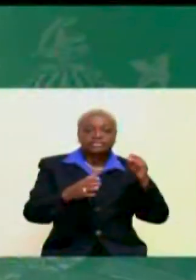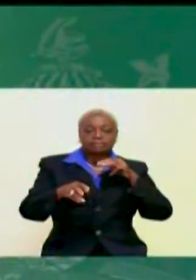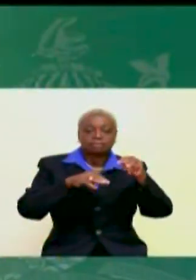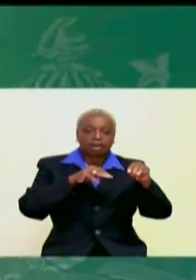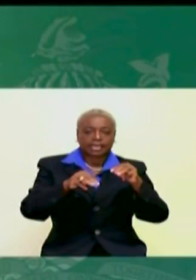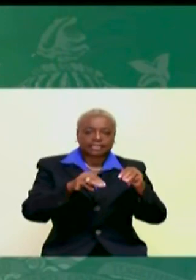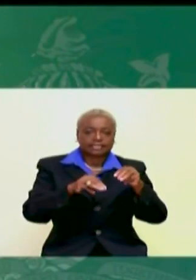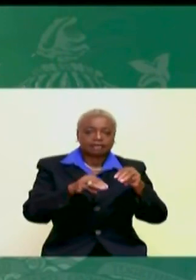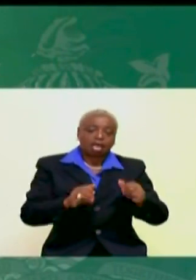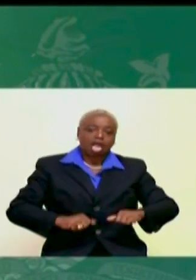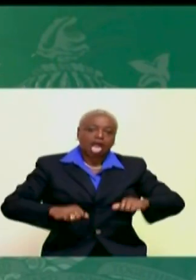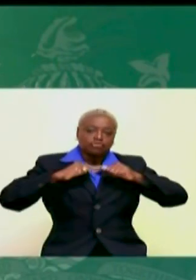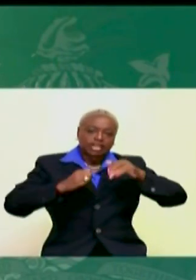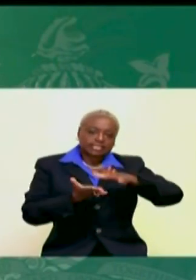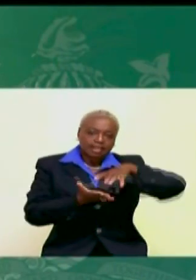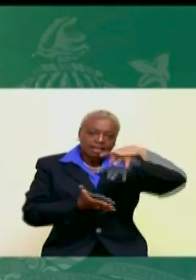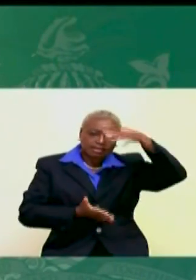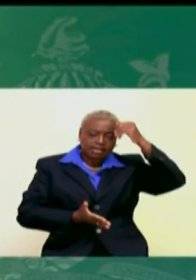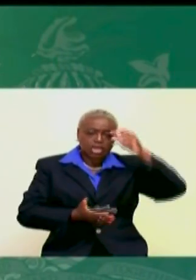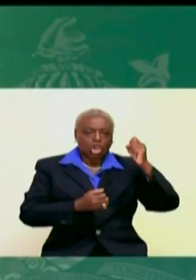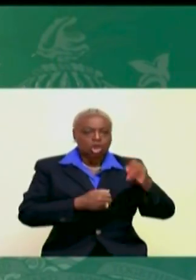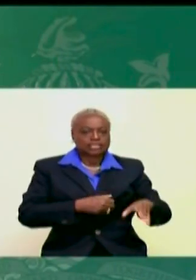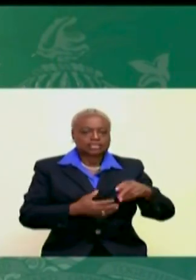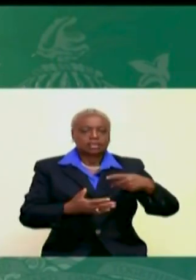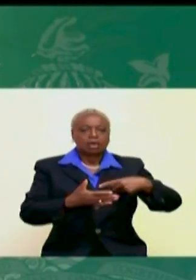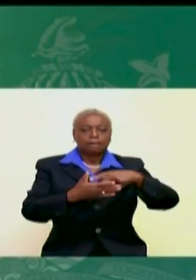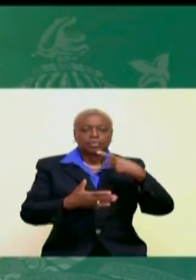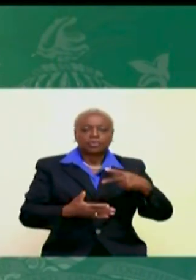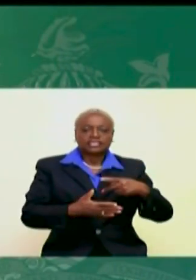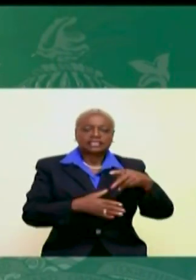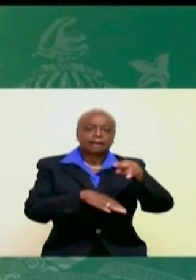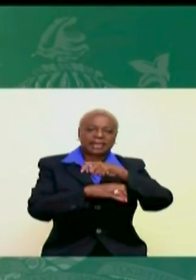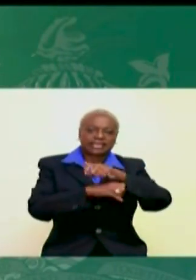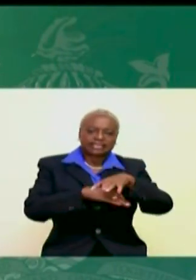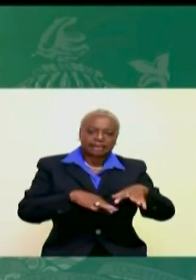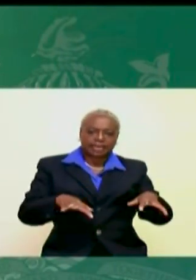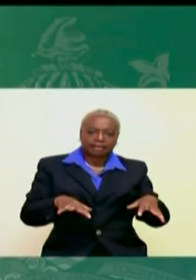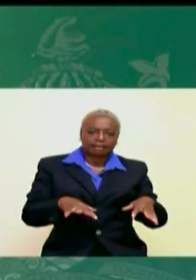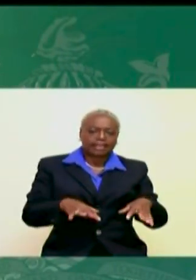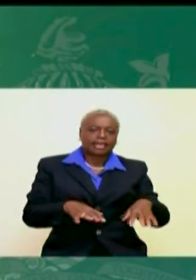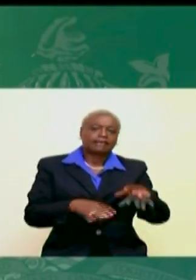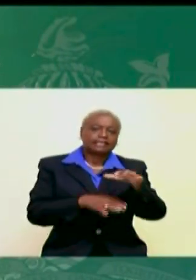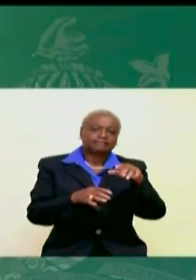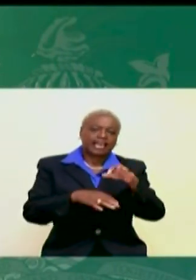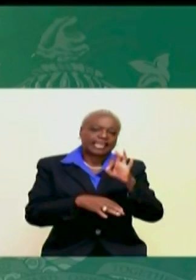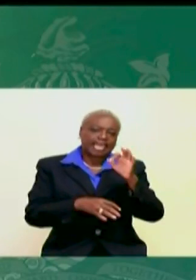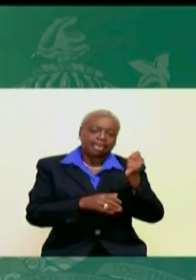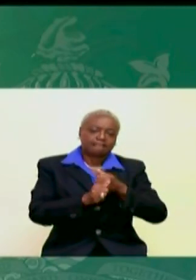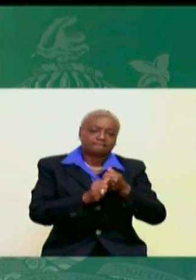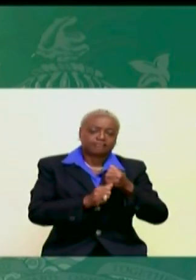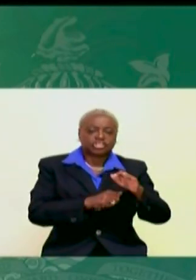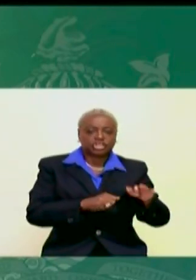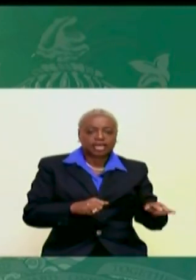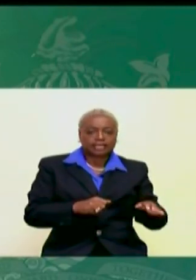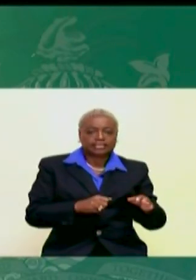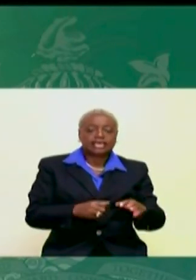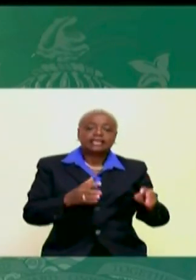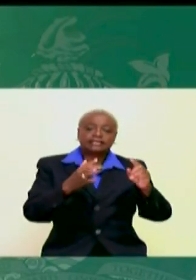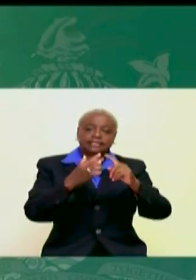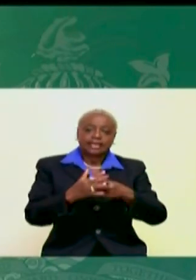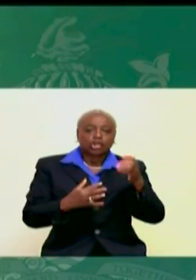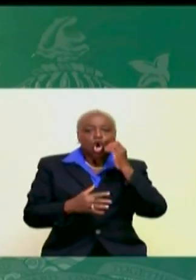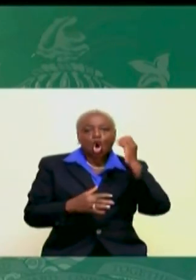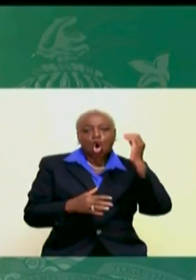Addressed learning loss post-pandemic through programs like Find Every Child. Implementation of home